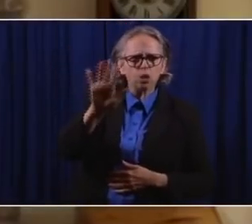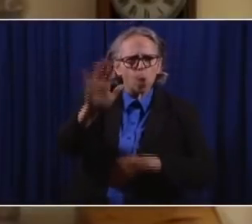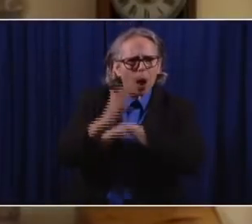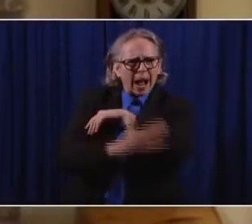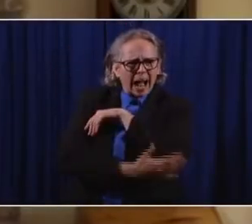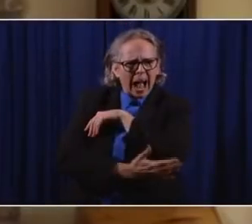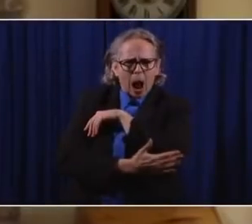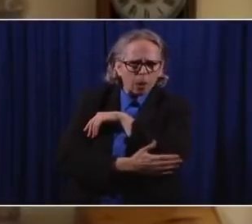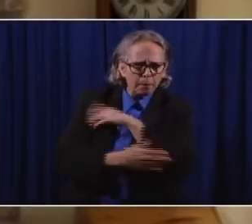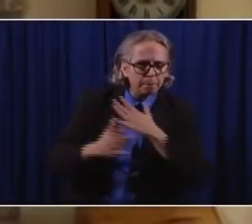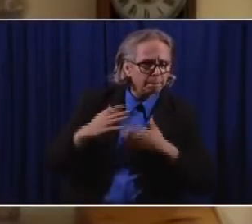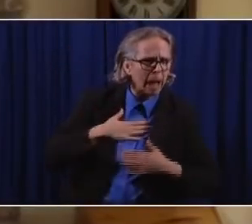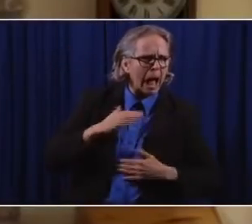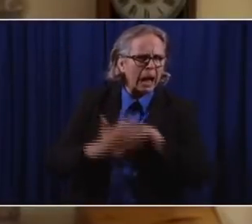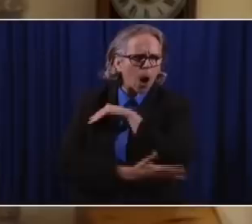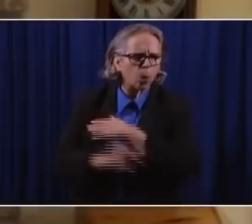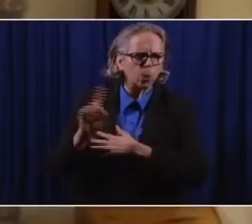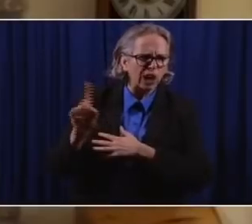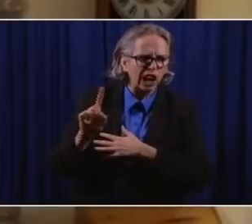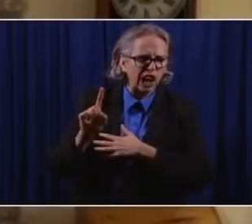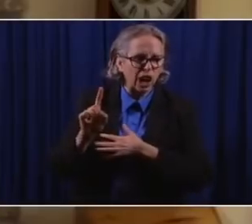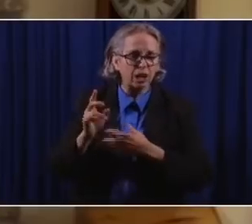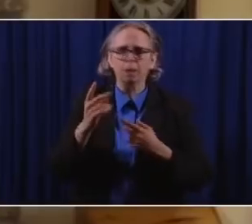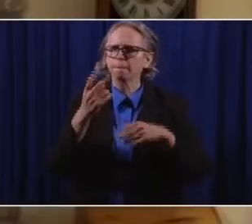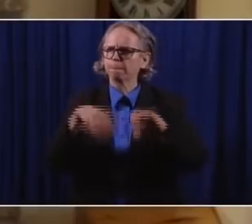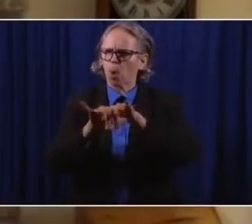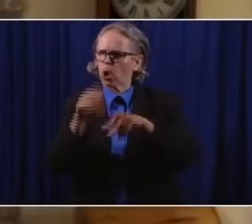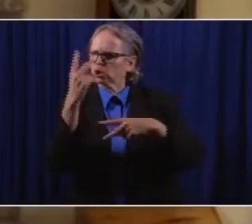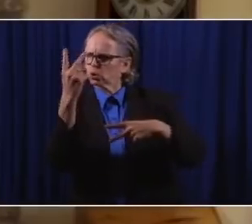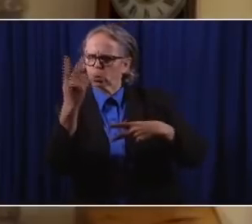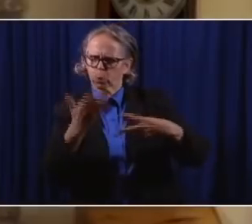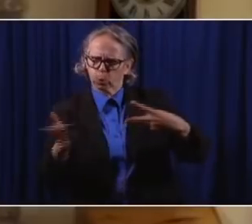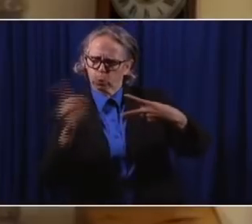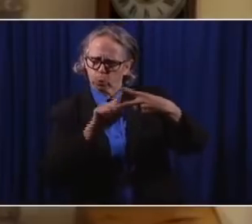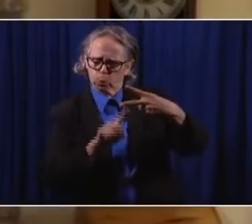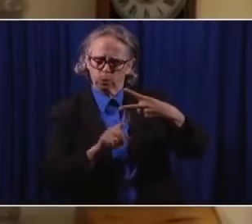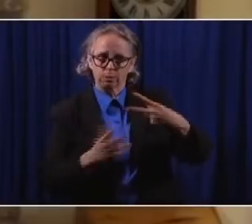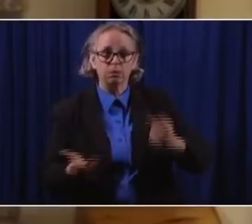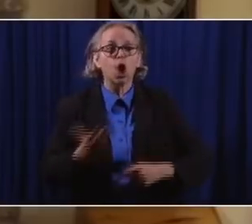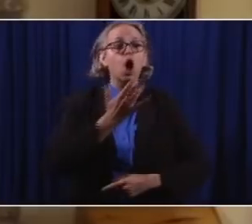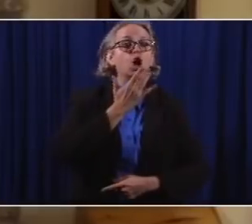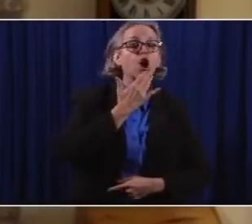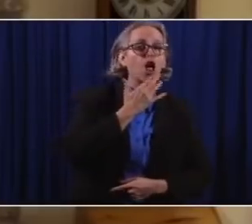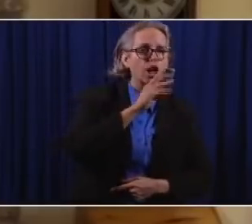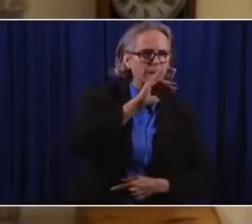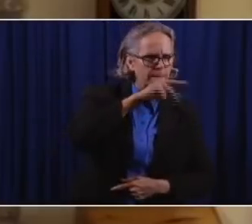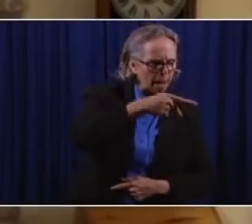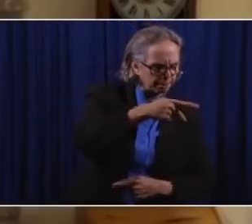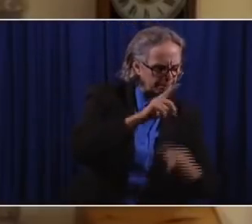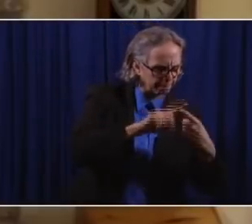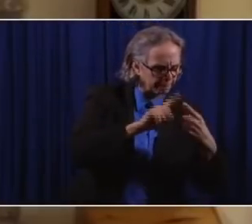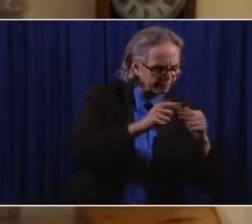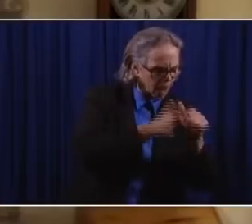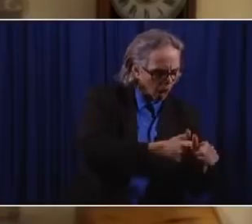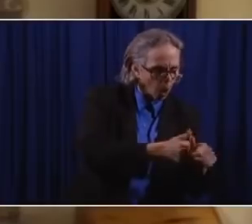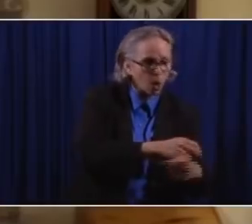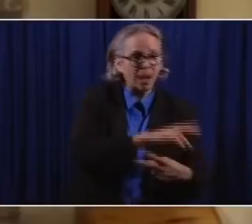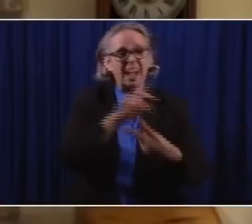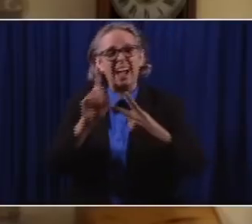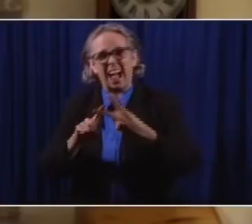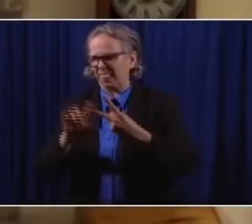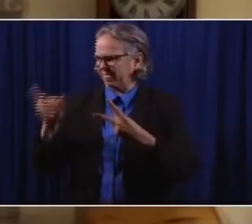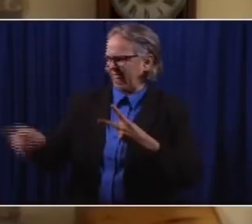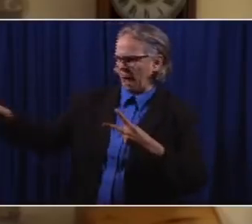maps that we have, which takes in 7 separate indicators. The other one is this, which is